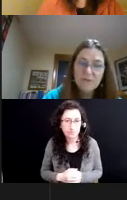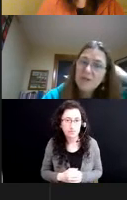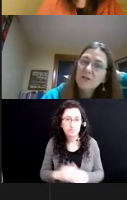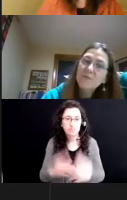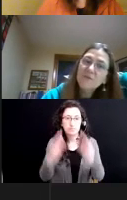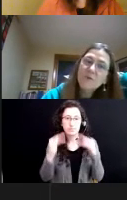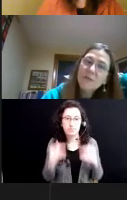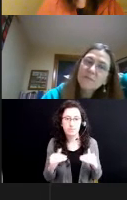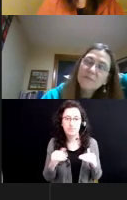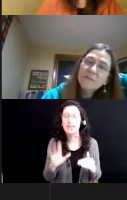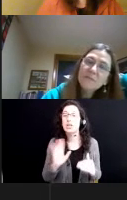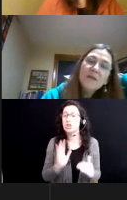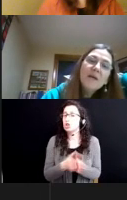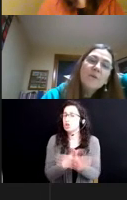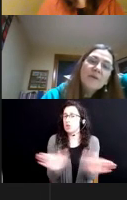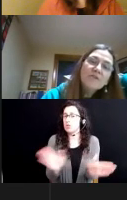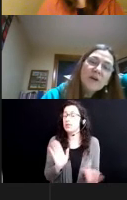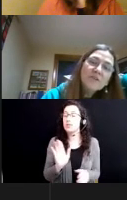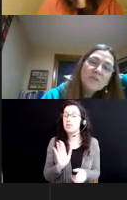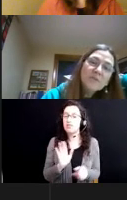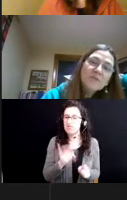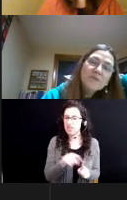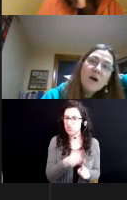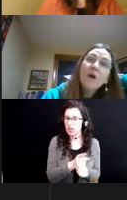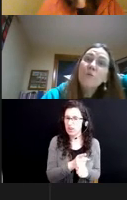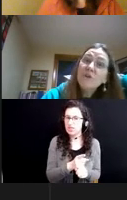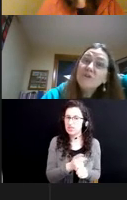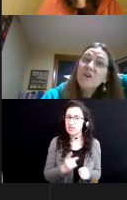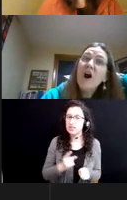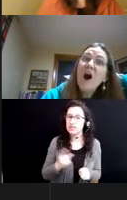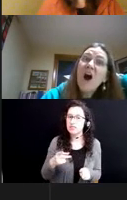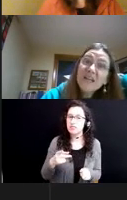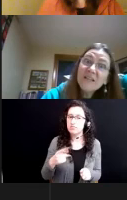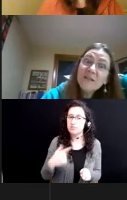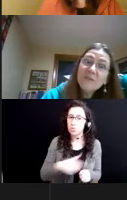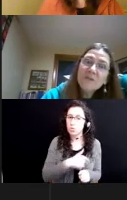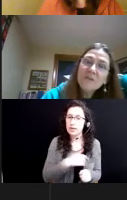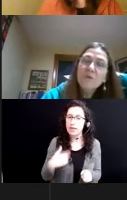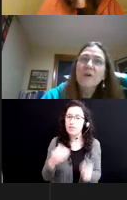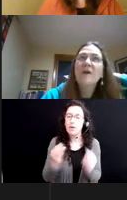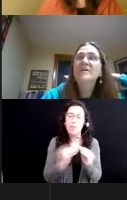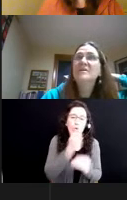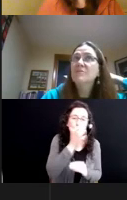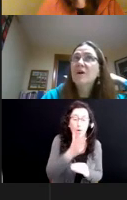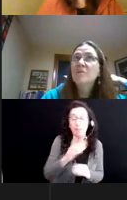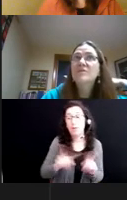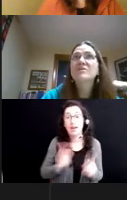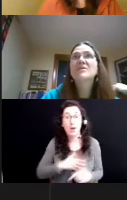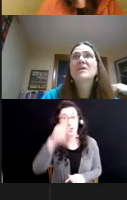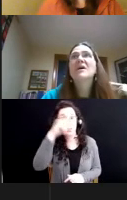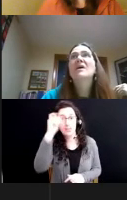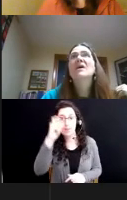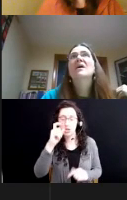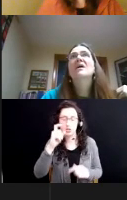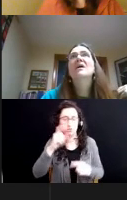general, our climate is warming and we're having drier summers. Our winters are highly unpredictable. We are having some dry